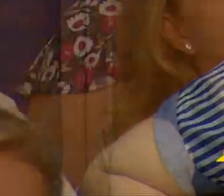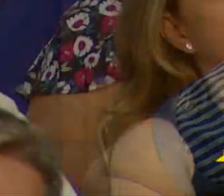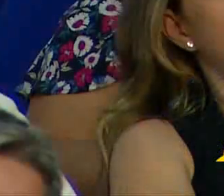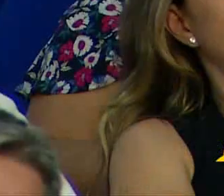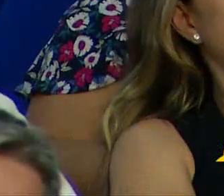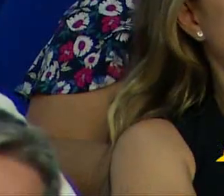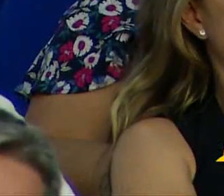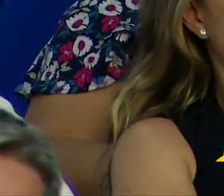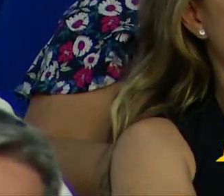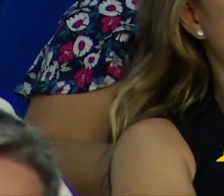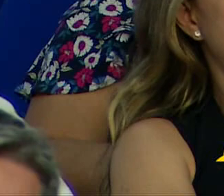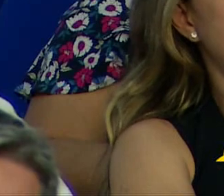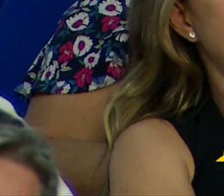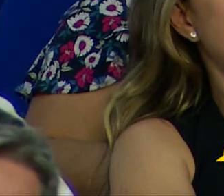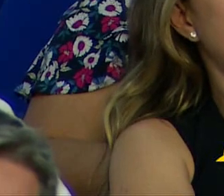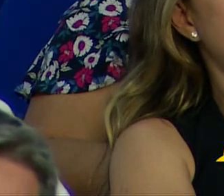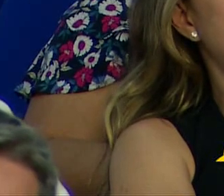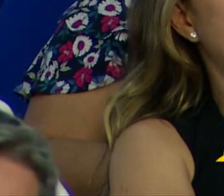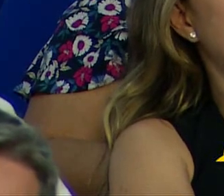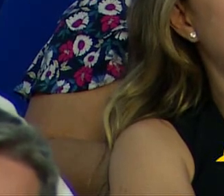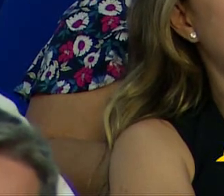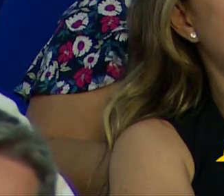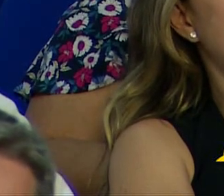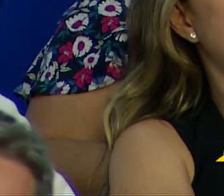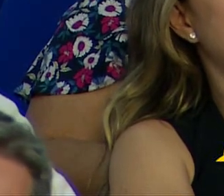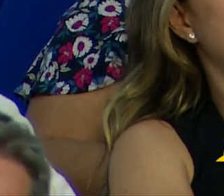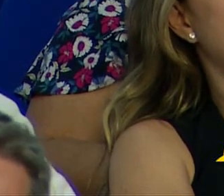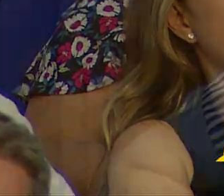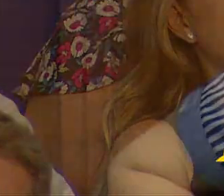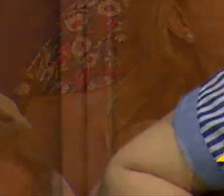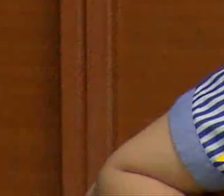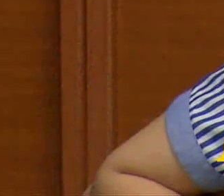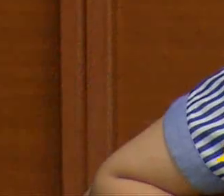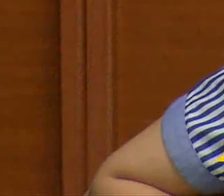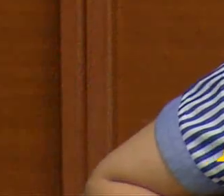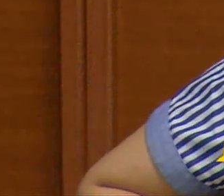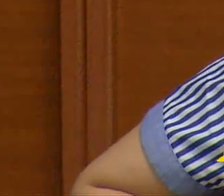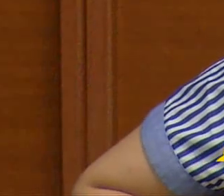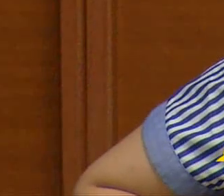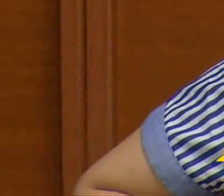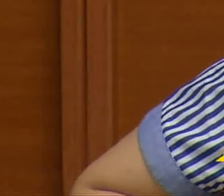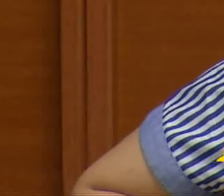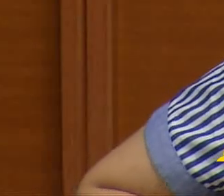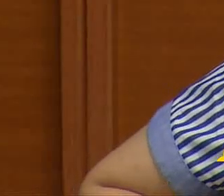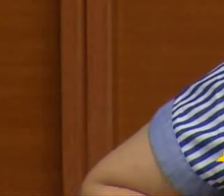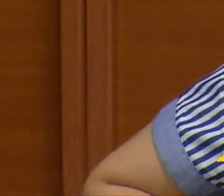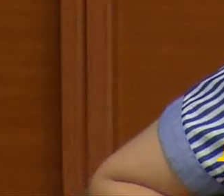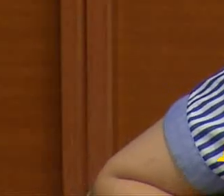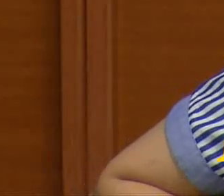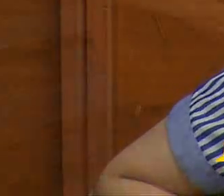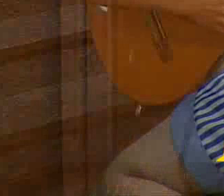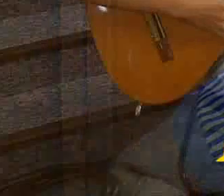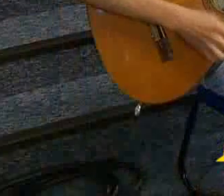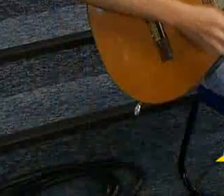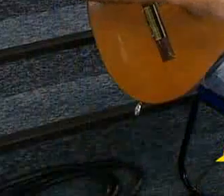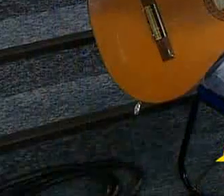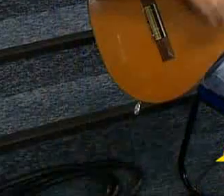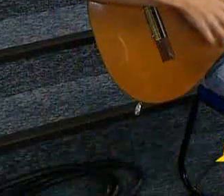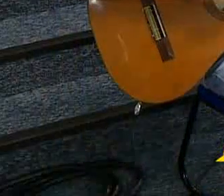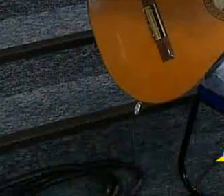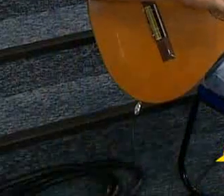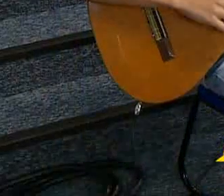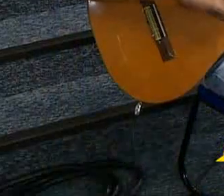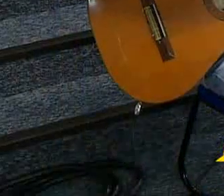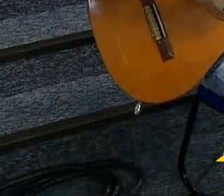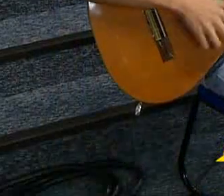Oh, where, oh, where can my baby be? The Lord took her away